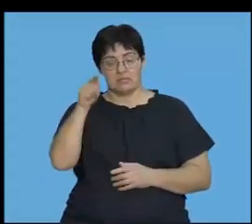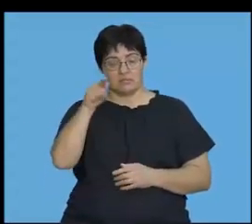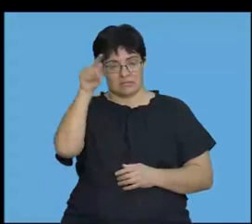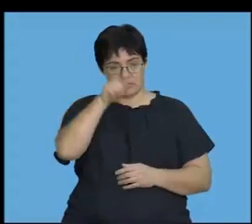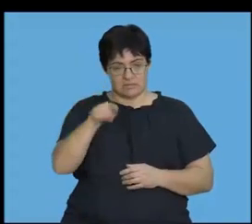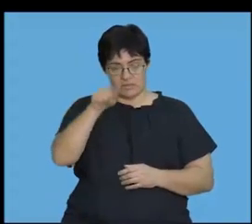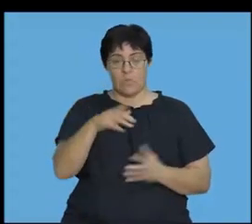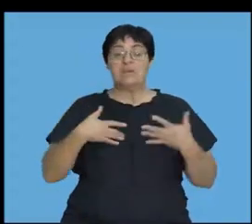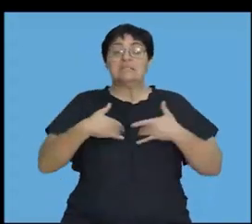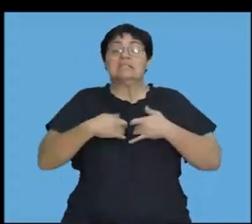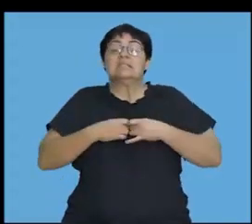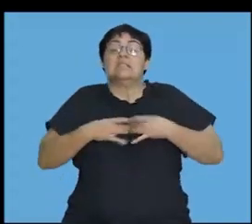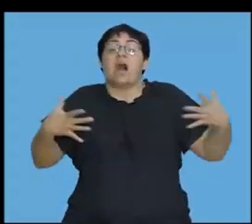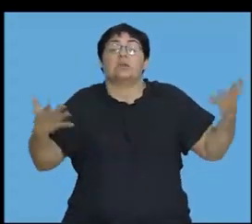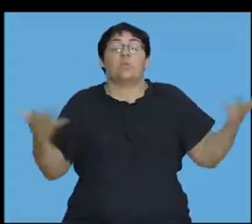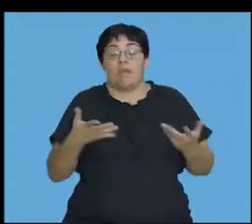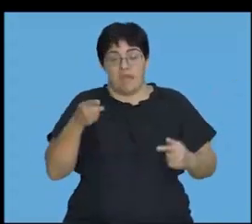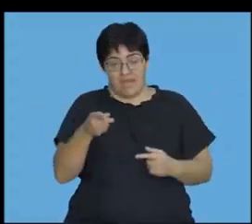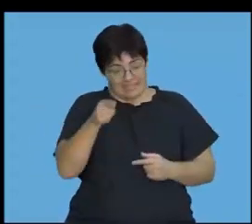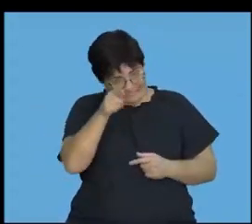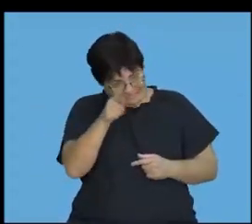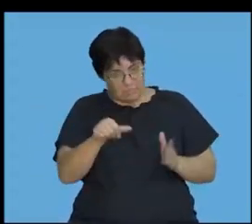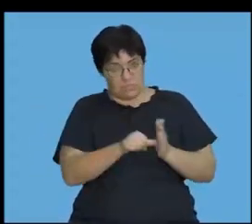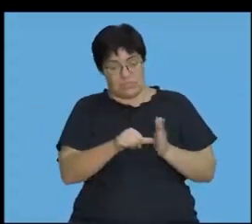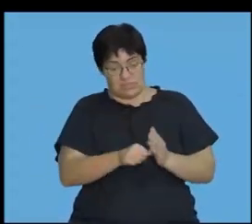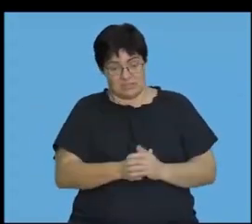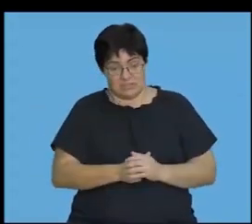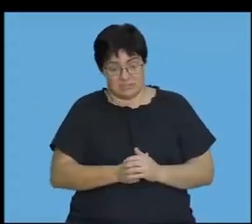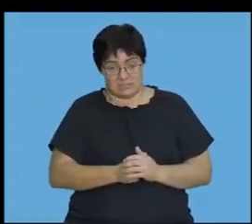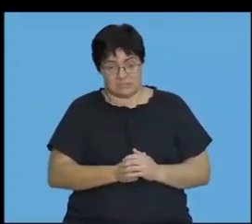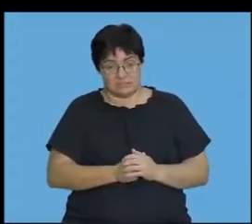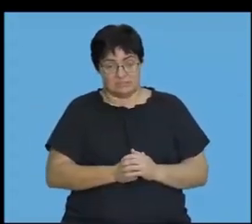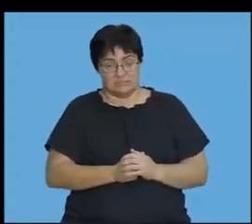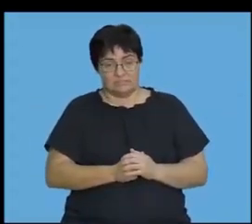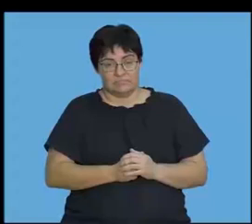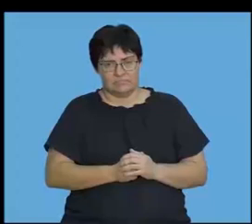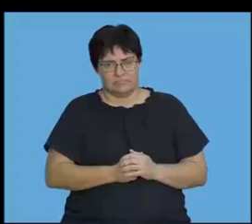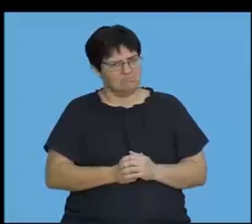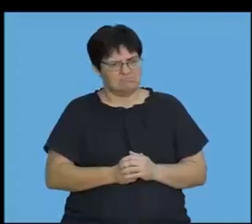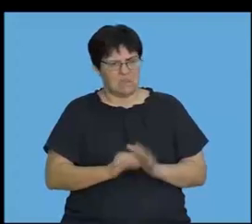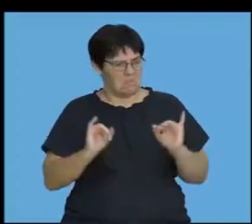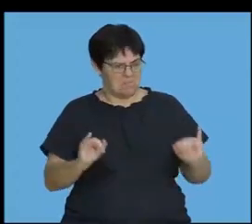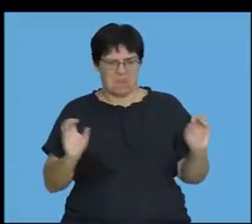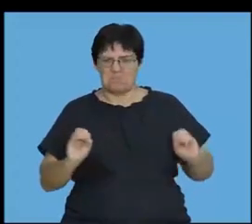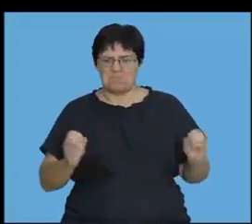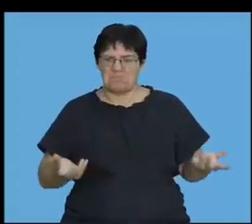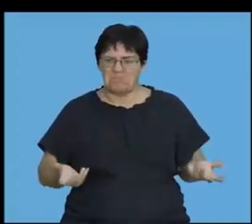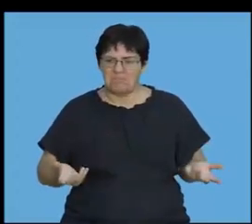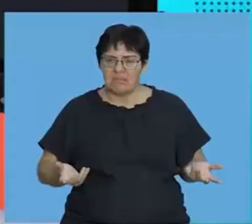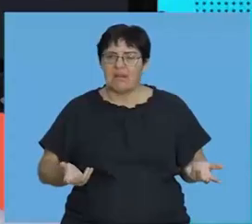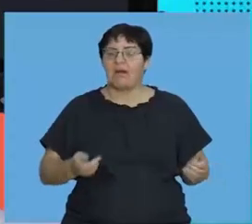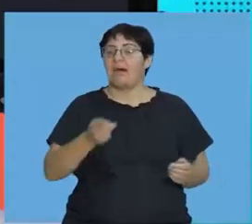is where it starts. That's the big thing. Okay? That one's not so